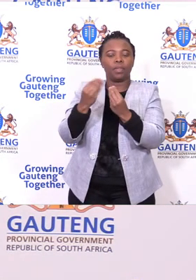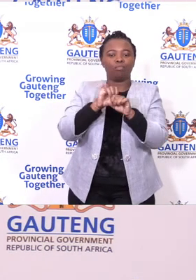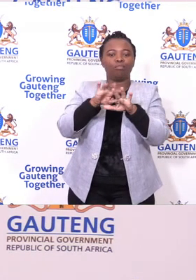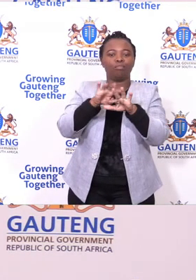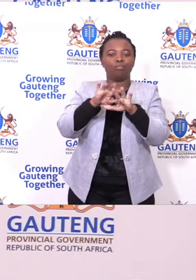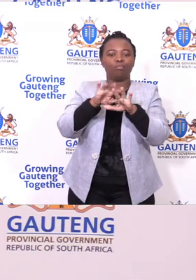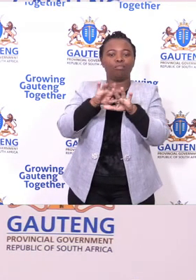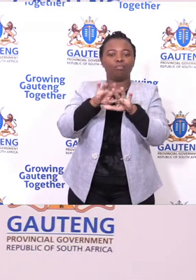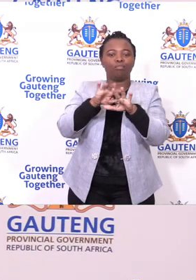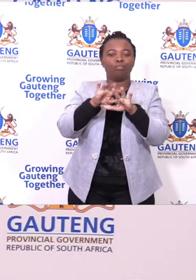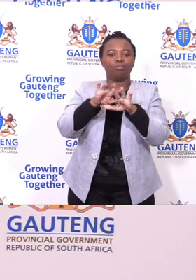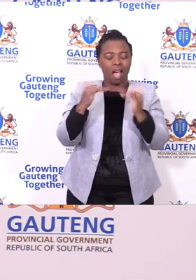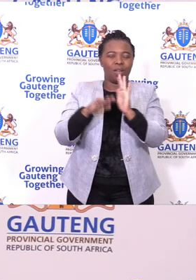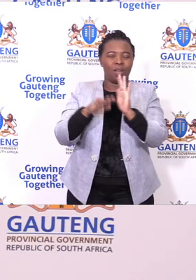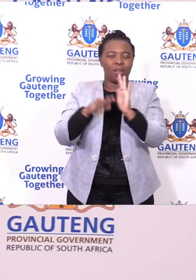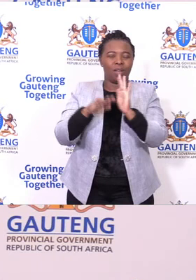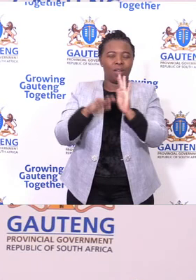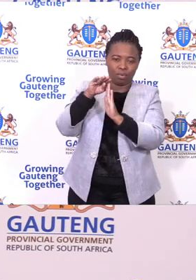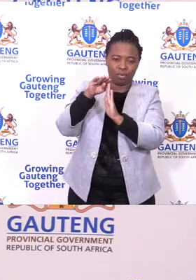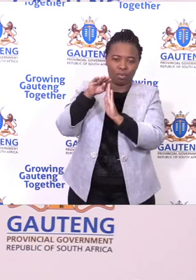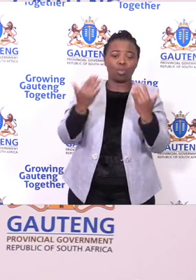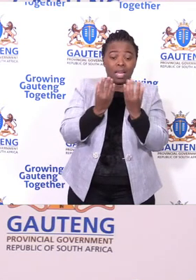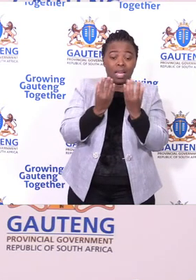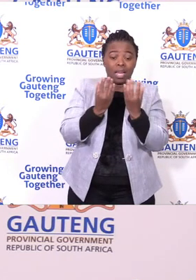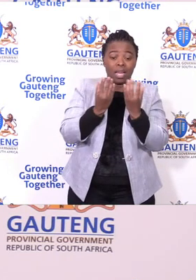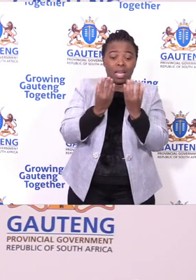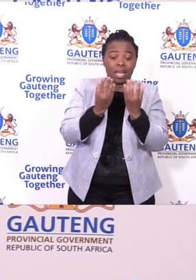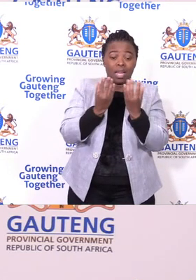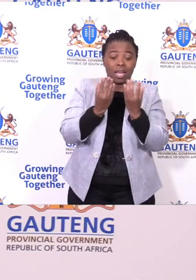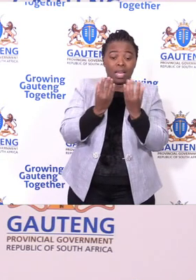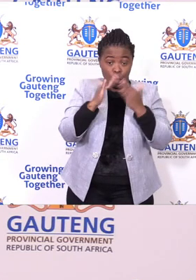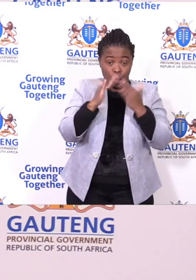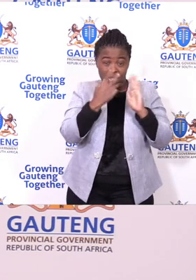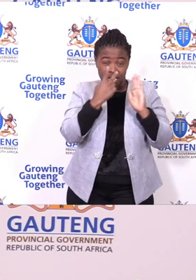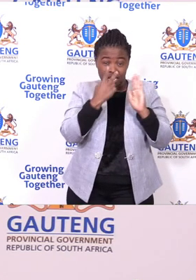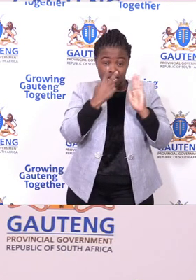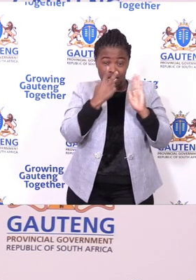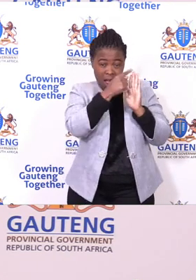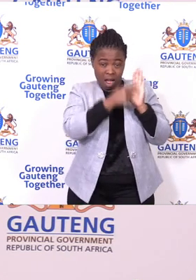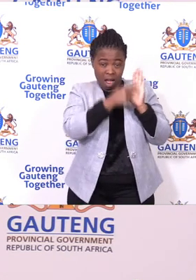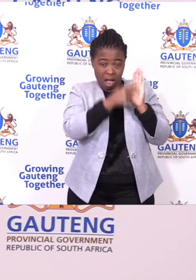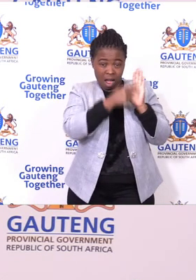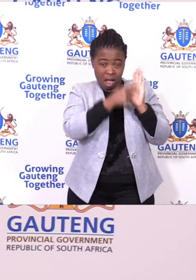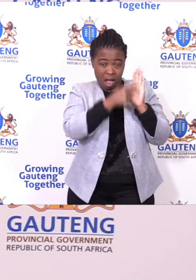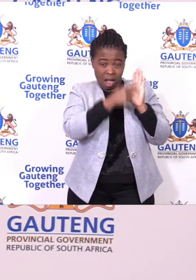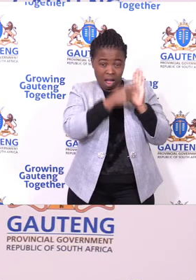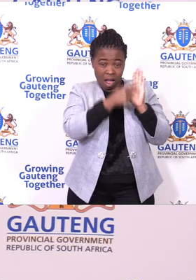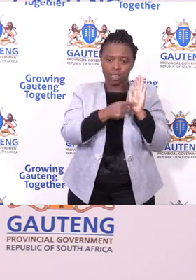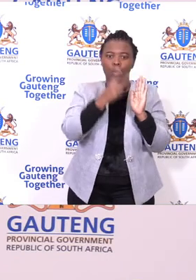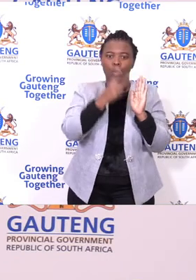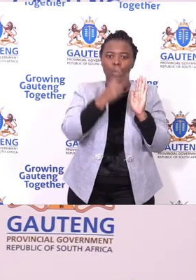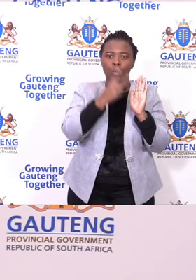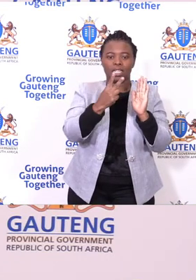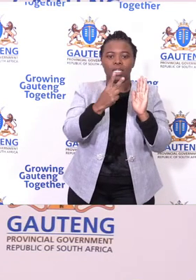at a rise. So with the numbers that we are seeing in the communities, obviously we will see the rise of people who work in